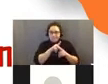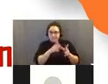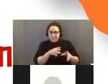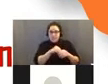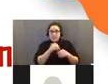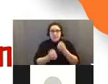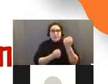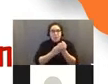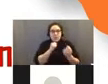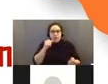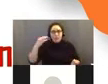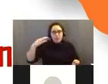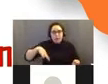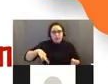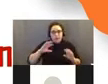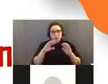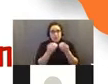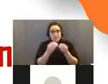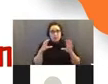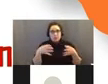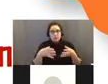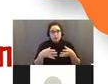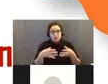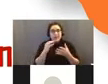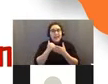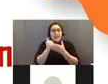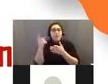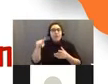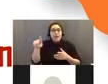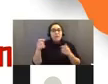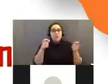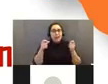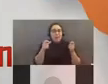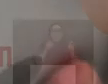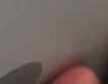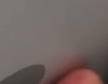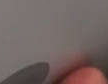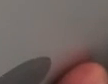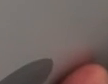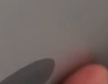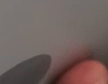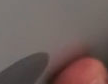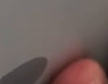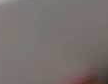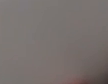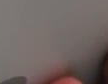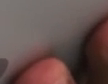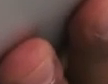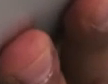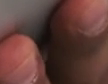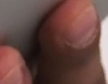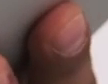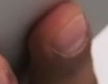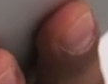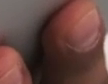nonprofit groups and nonprofit organizations and helps them to handle and implement technologies that are really beyond the